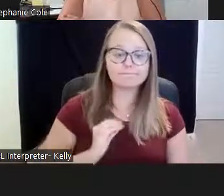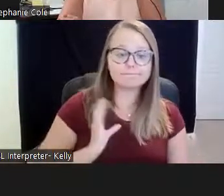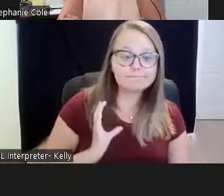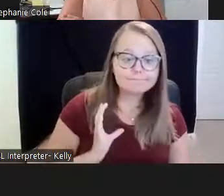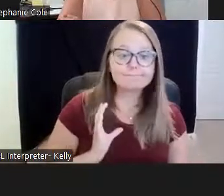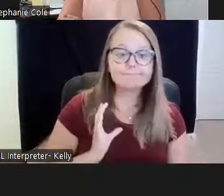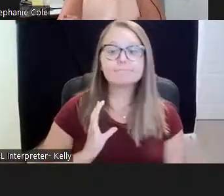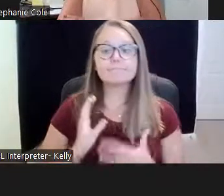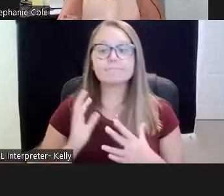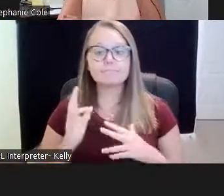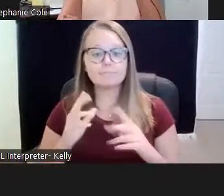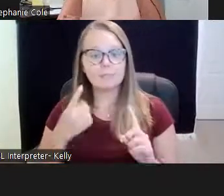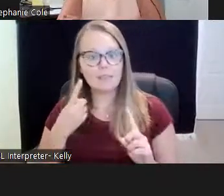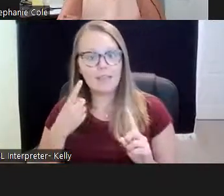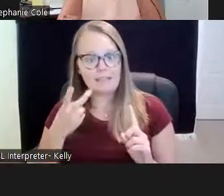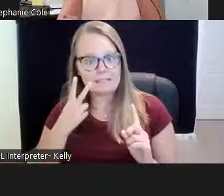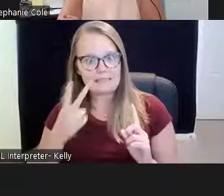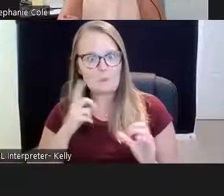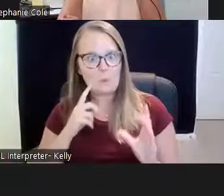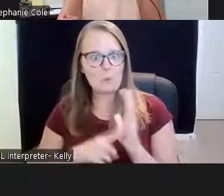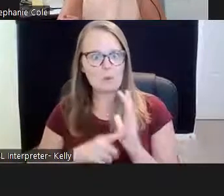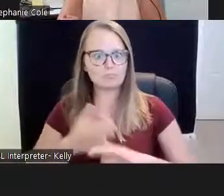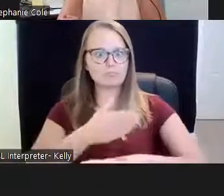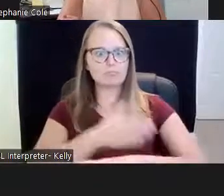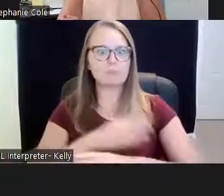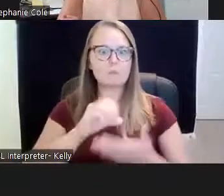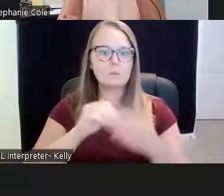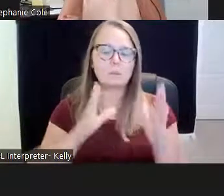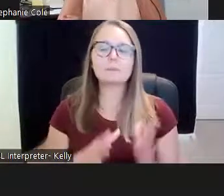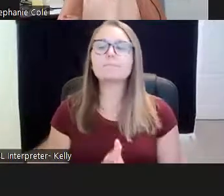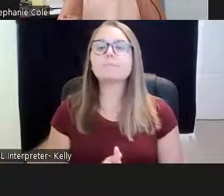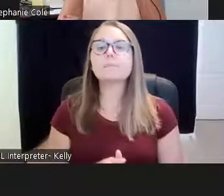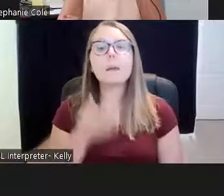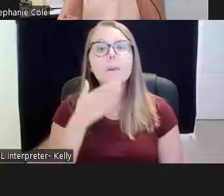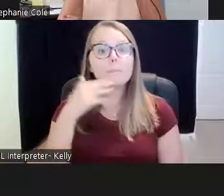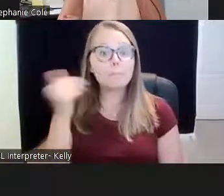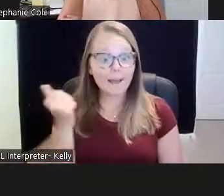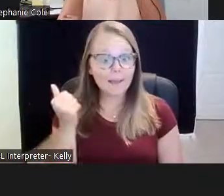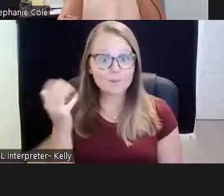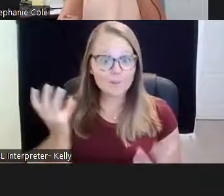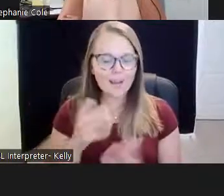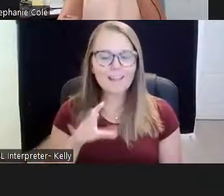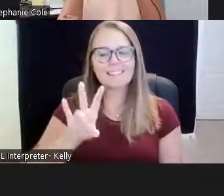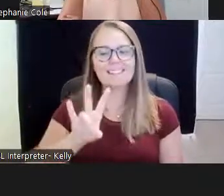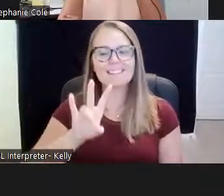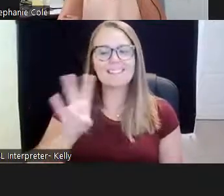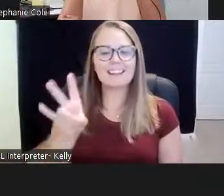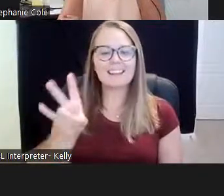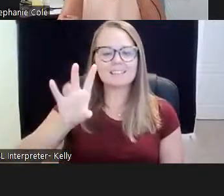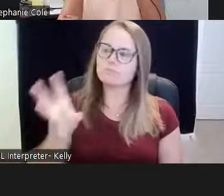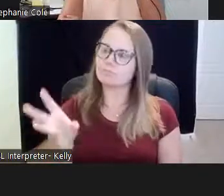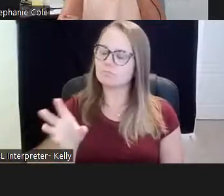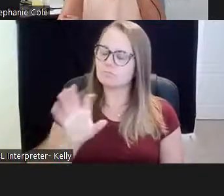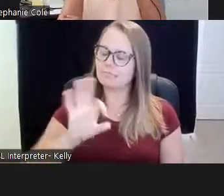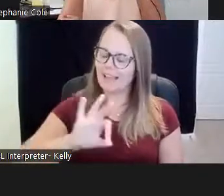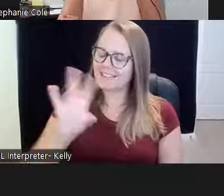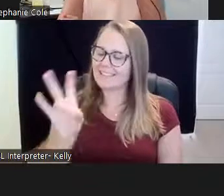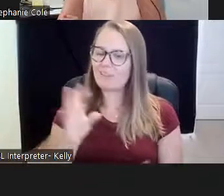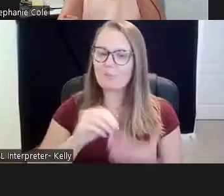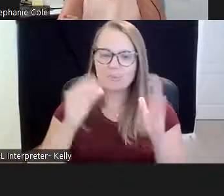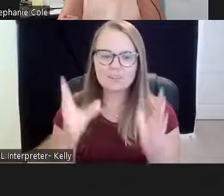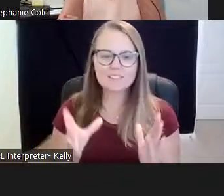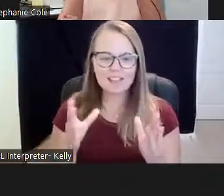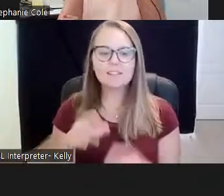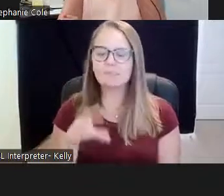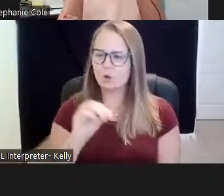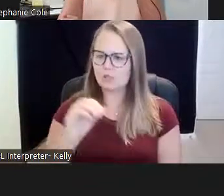building in their students. One of the best parts, though, is that 97% of our tutors who have been surveyed felt that